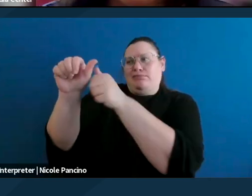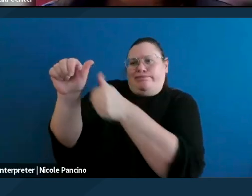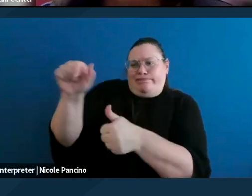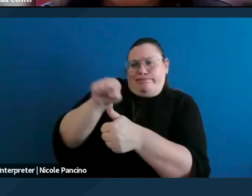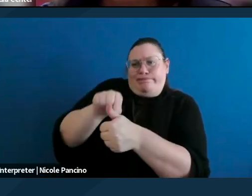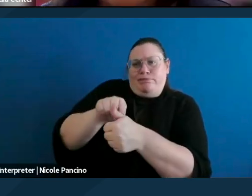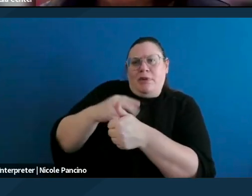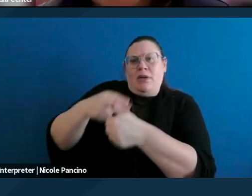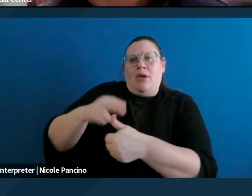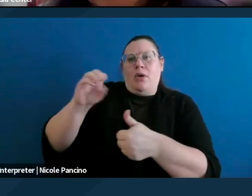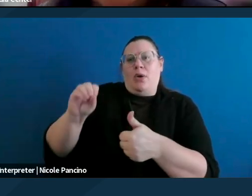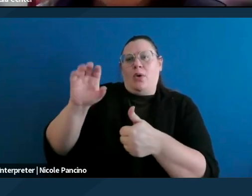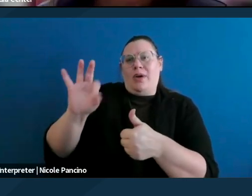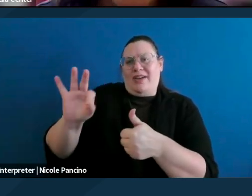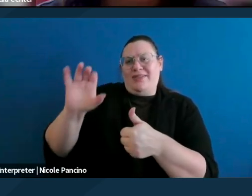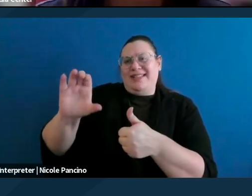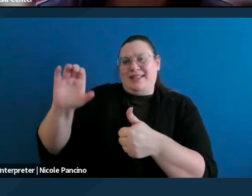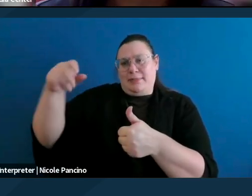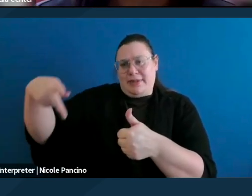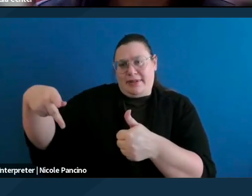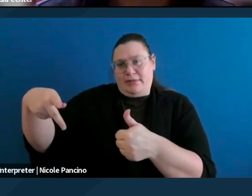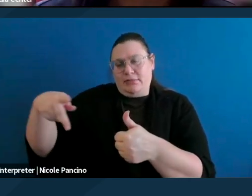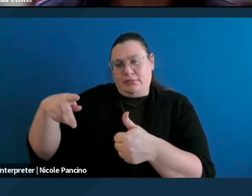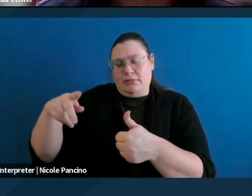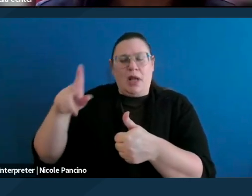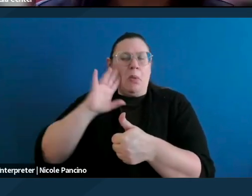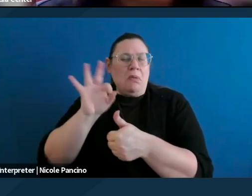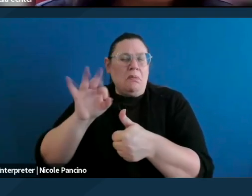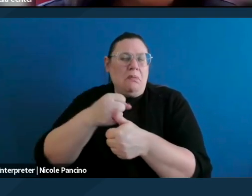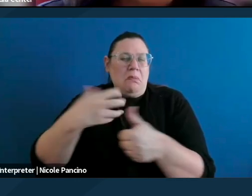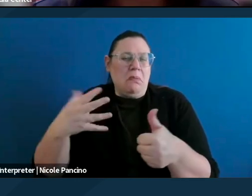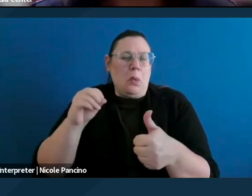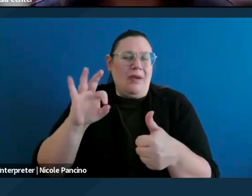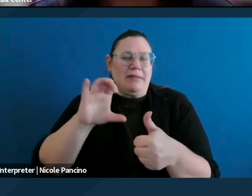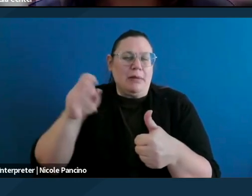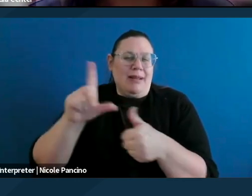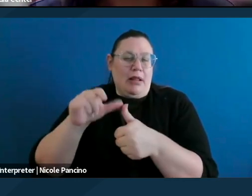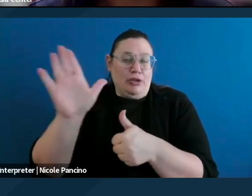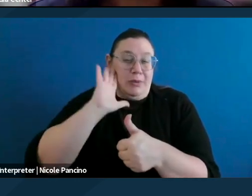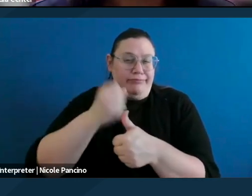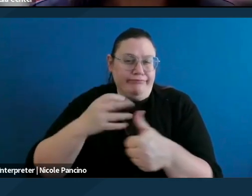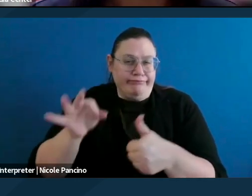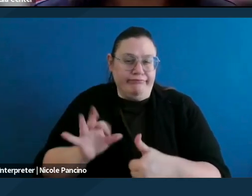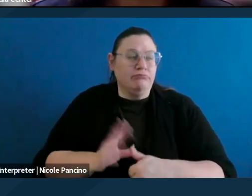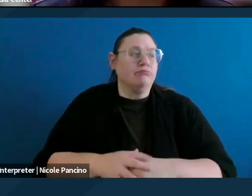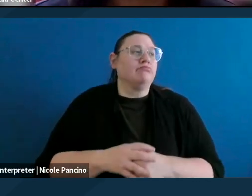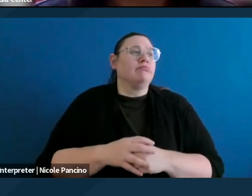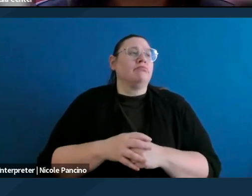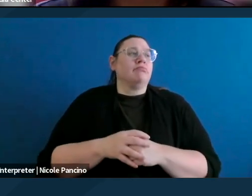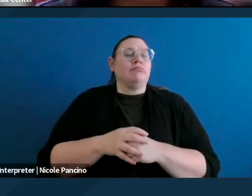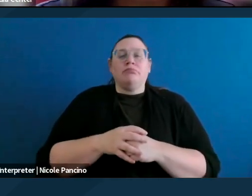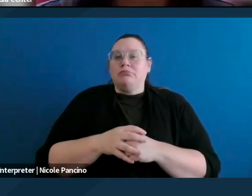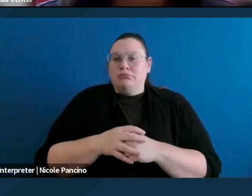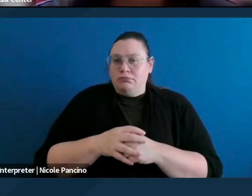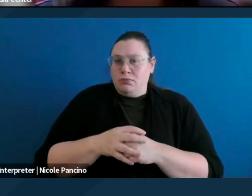called OFCCP, and we'll tell you what all that is. So we're going to explain what the